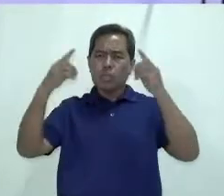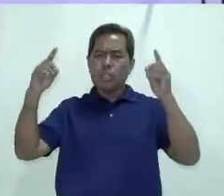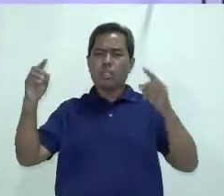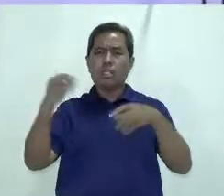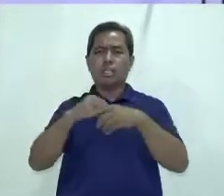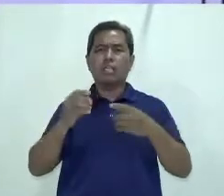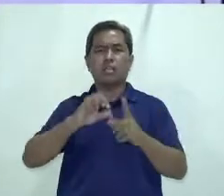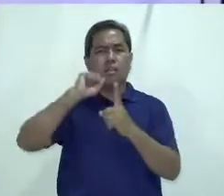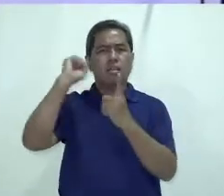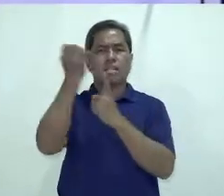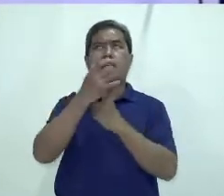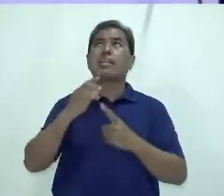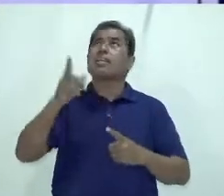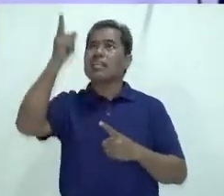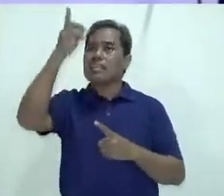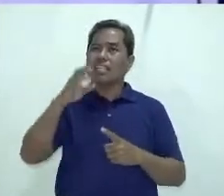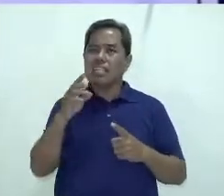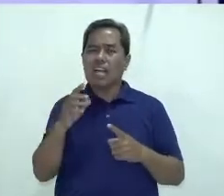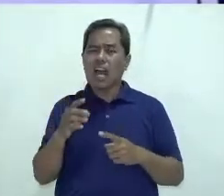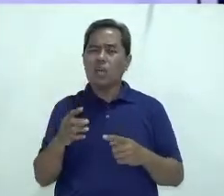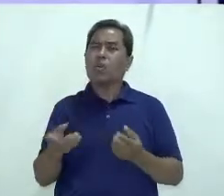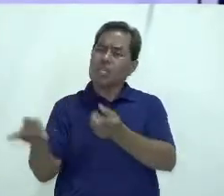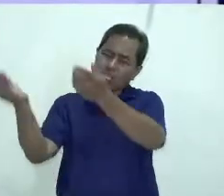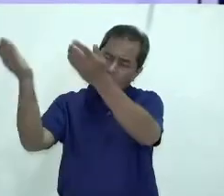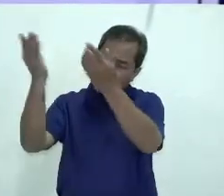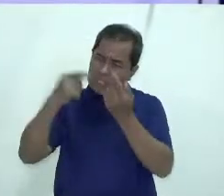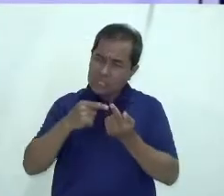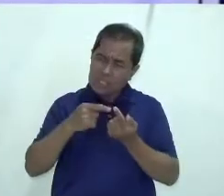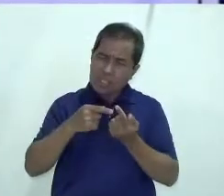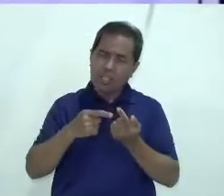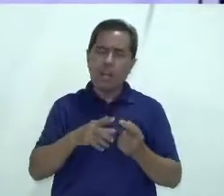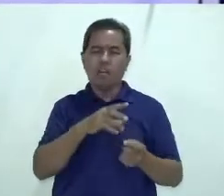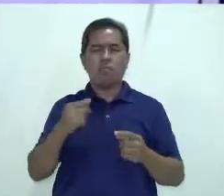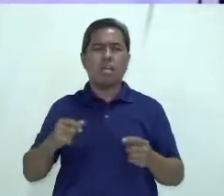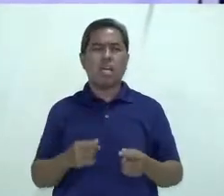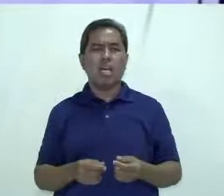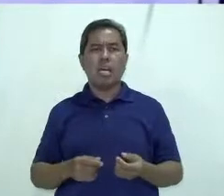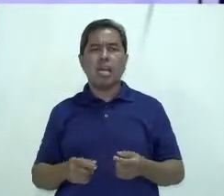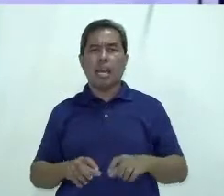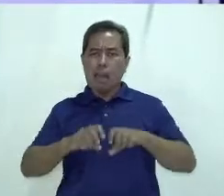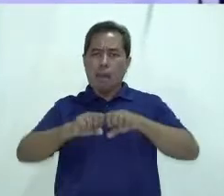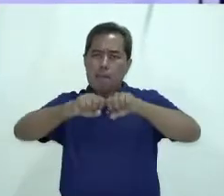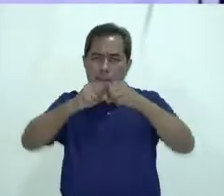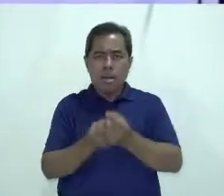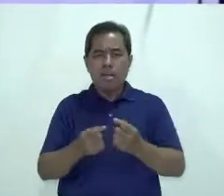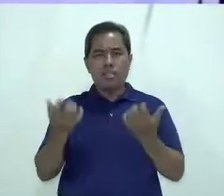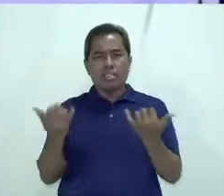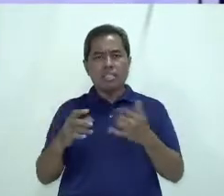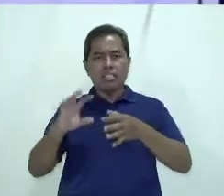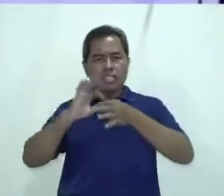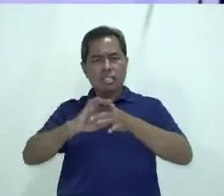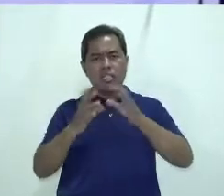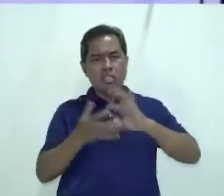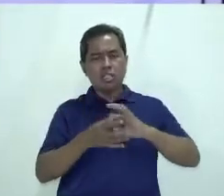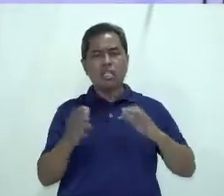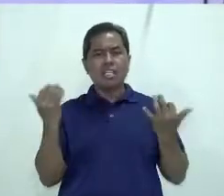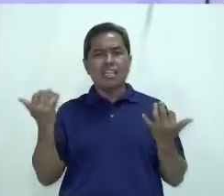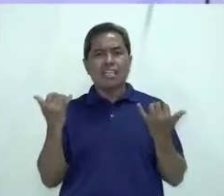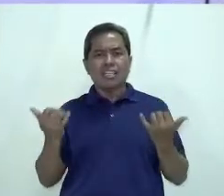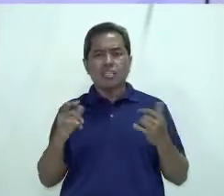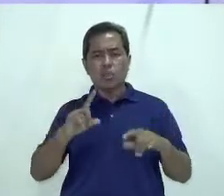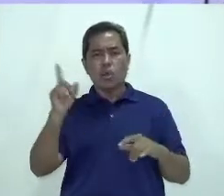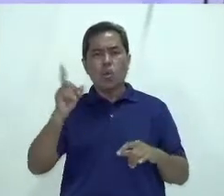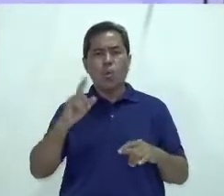He Himself will come and begin to loosen the chains. That's exactly what happened to Paul and